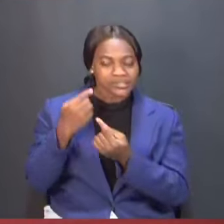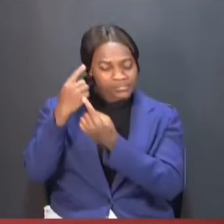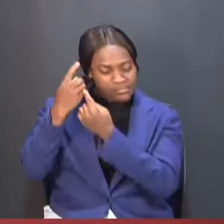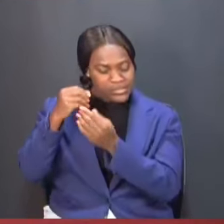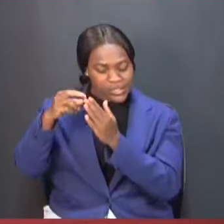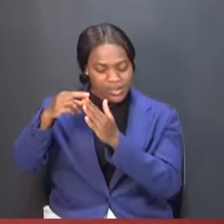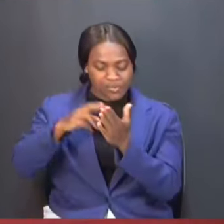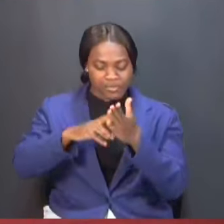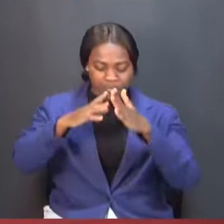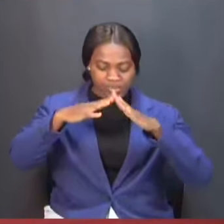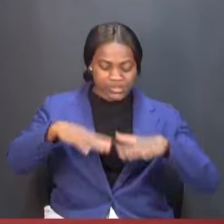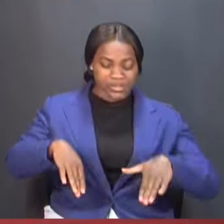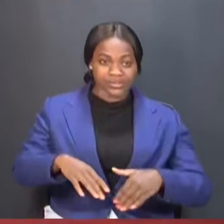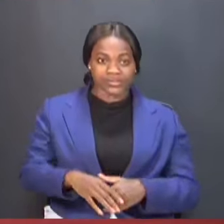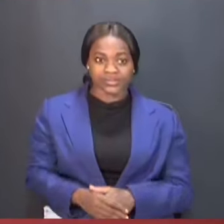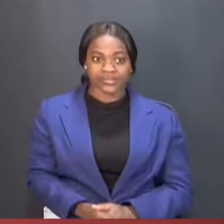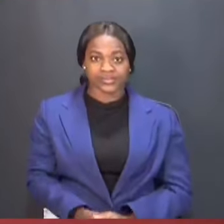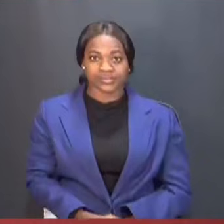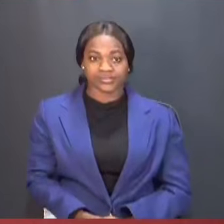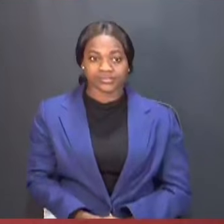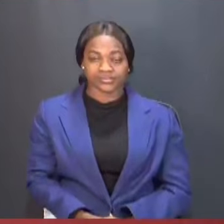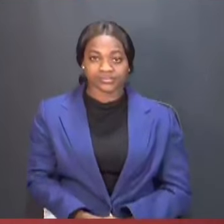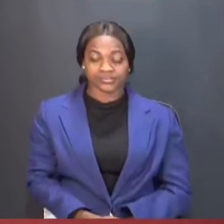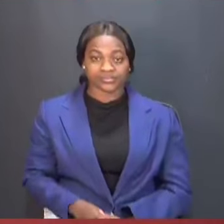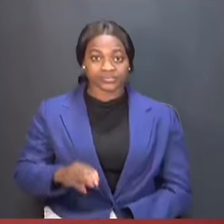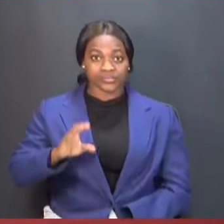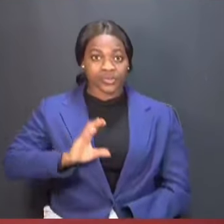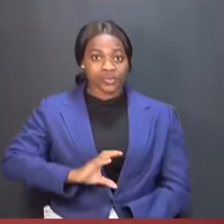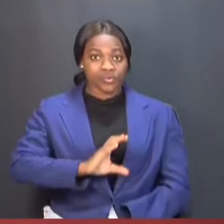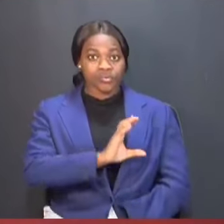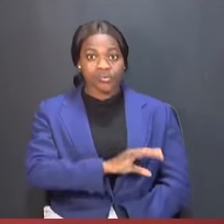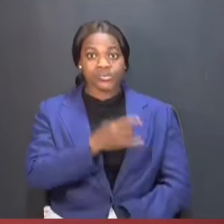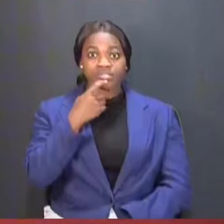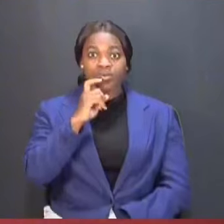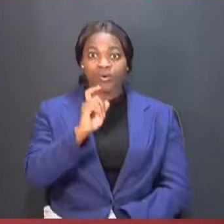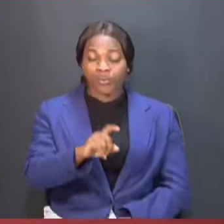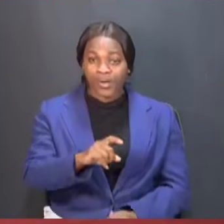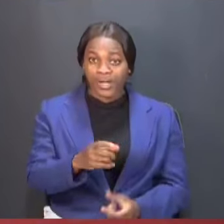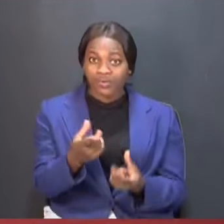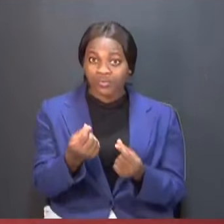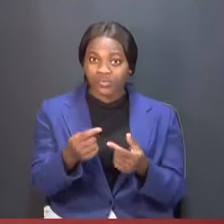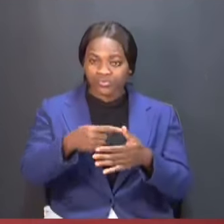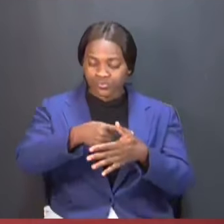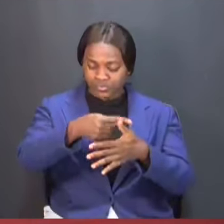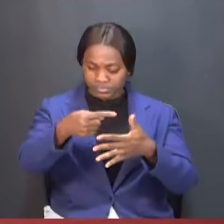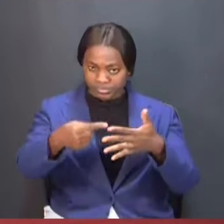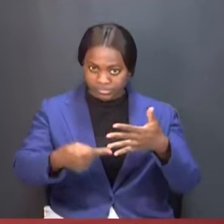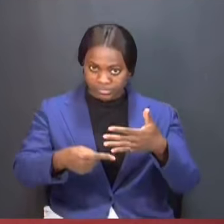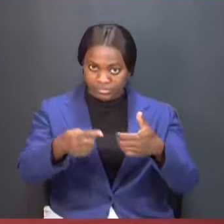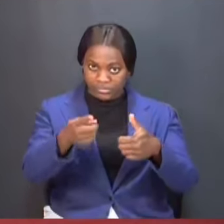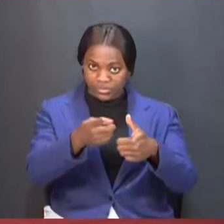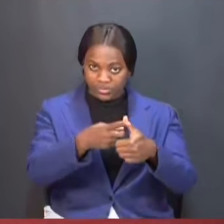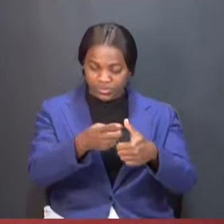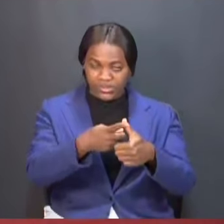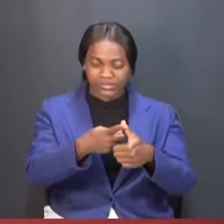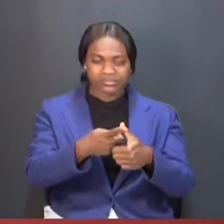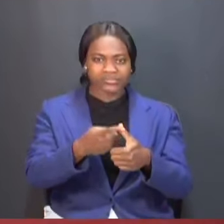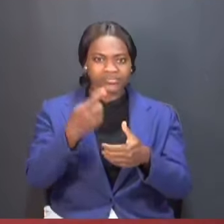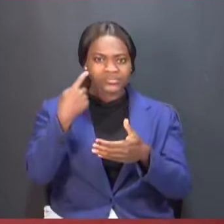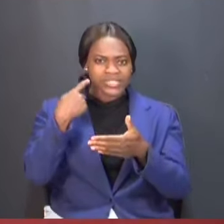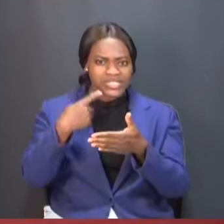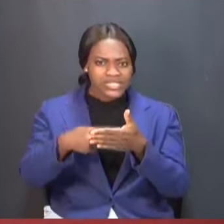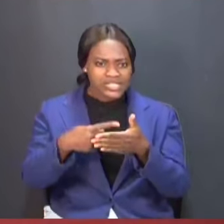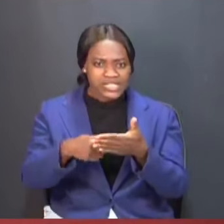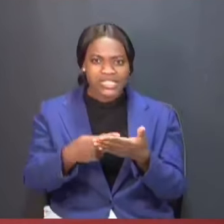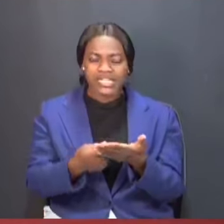report to the House. The committee is directed to 1. ascertain the relevant facts giving rise